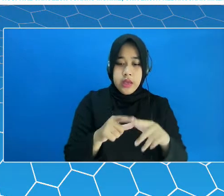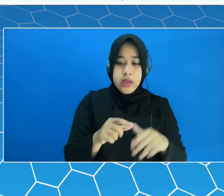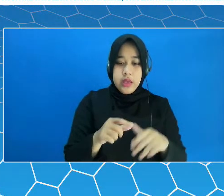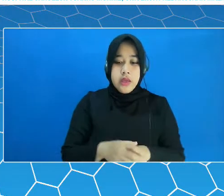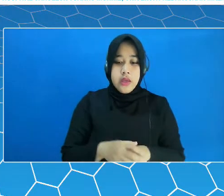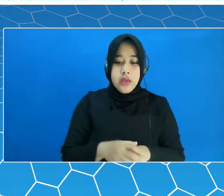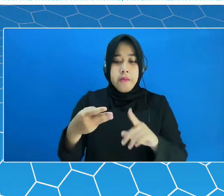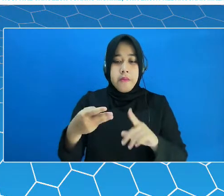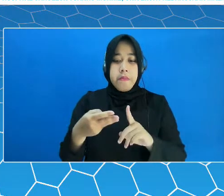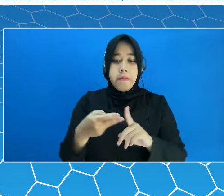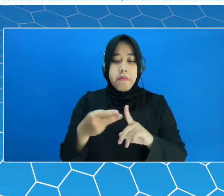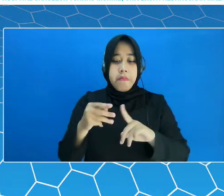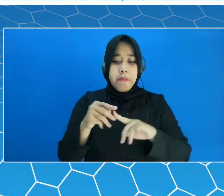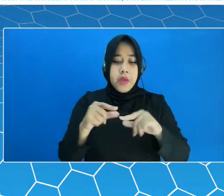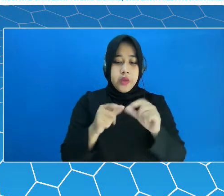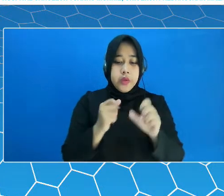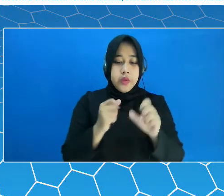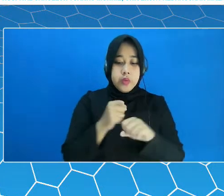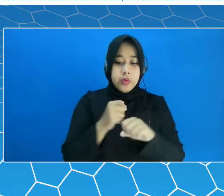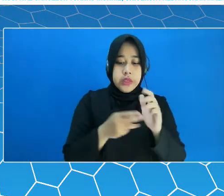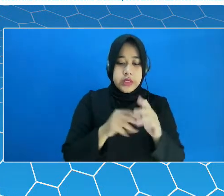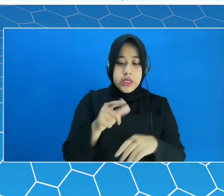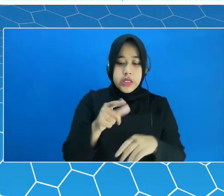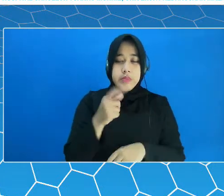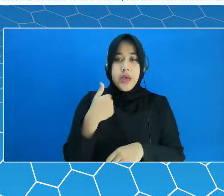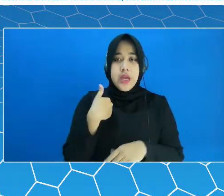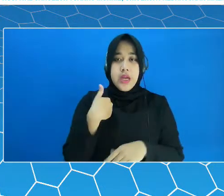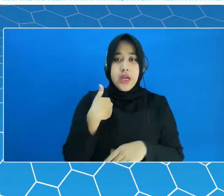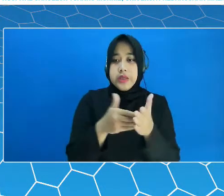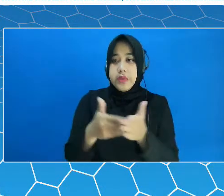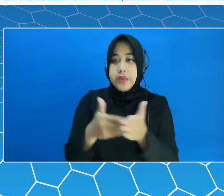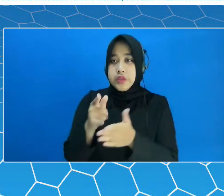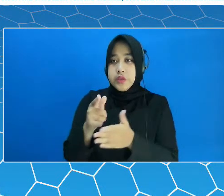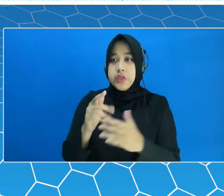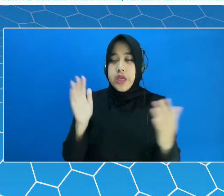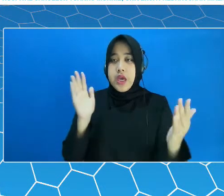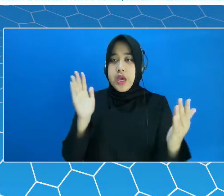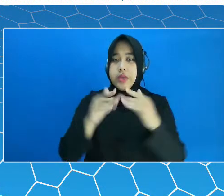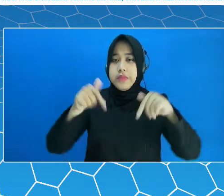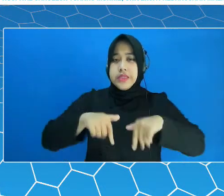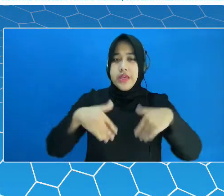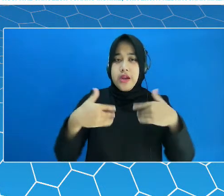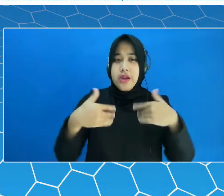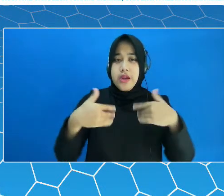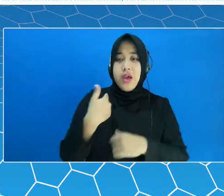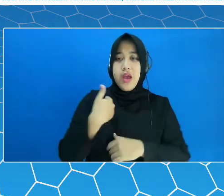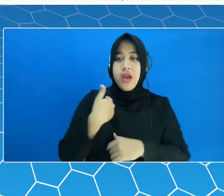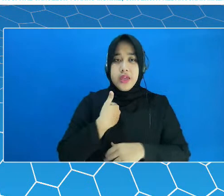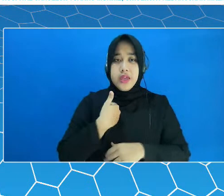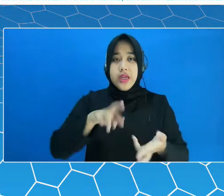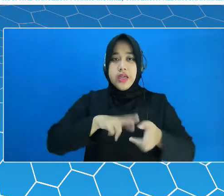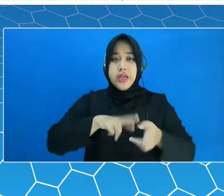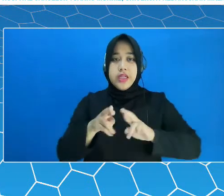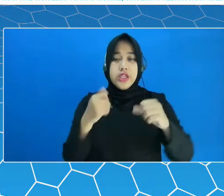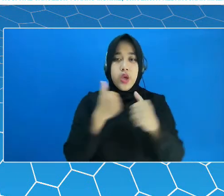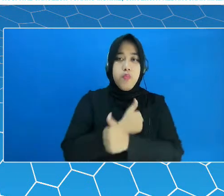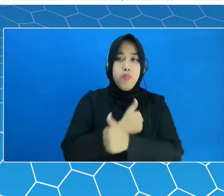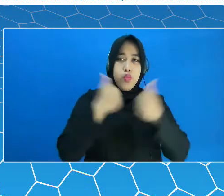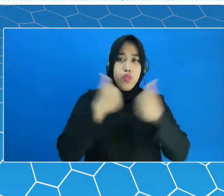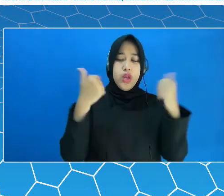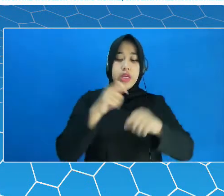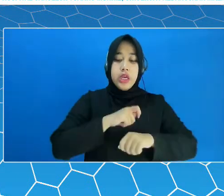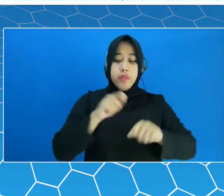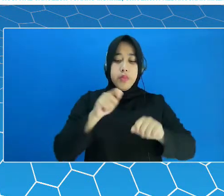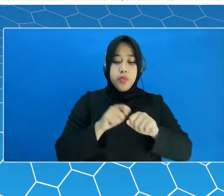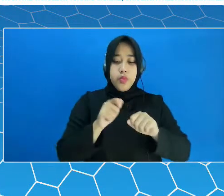That is severely affected. What we are facing now, I think, with the recovery plan that we have put up following the